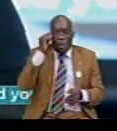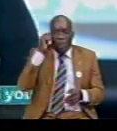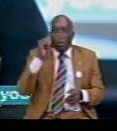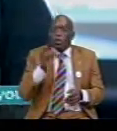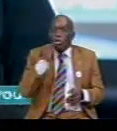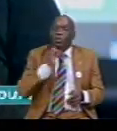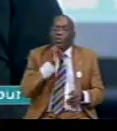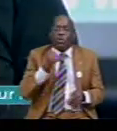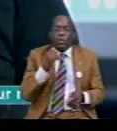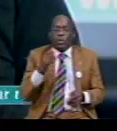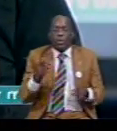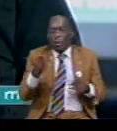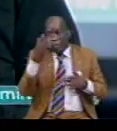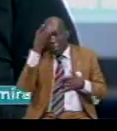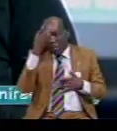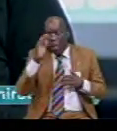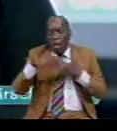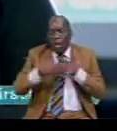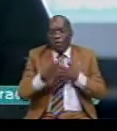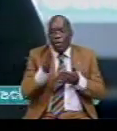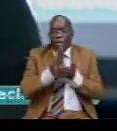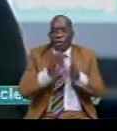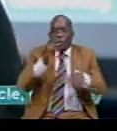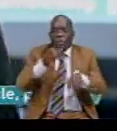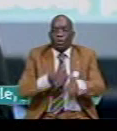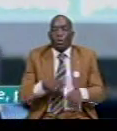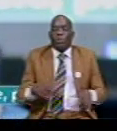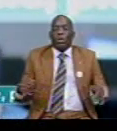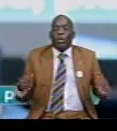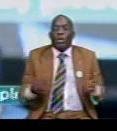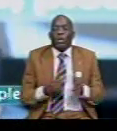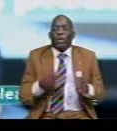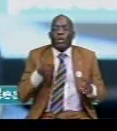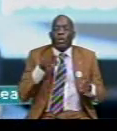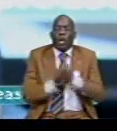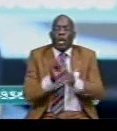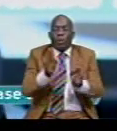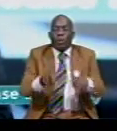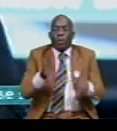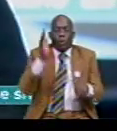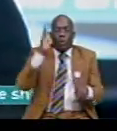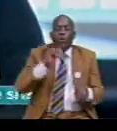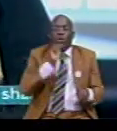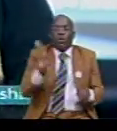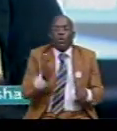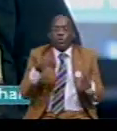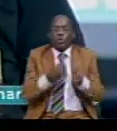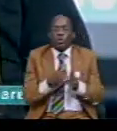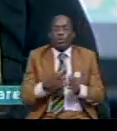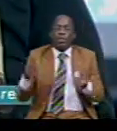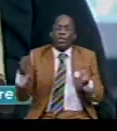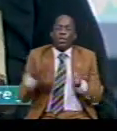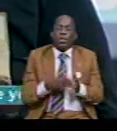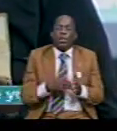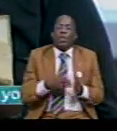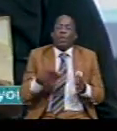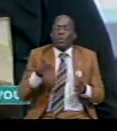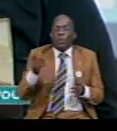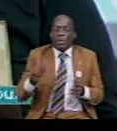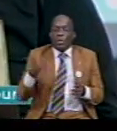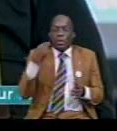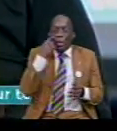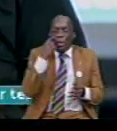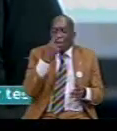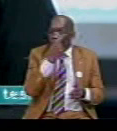lo I pe to ba se die koni lo mo pe a fi correct oju yen mo sa gba glasses